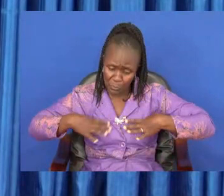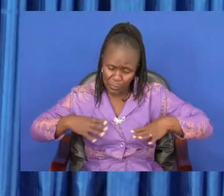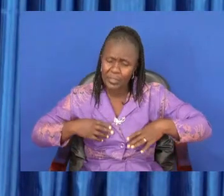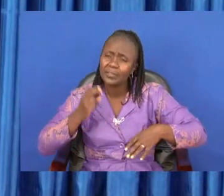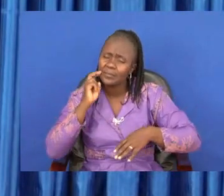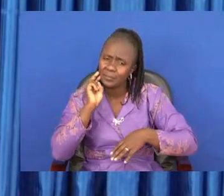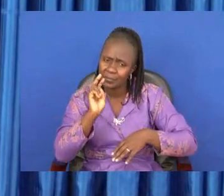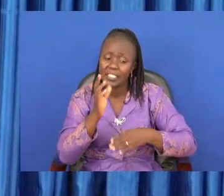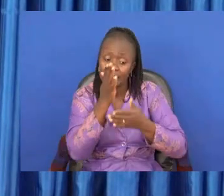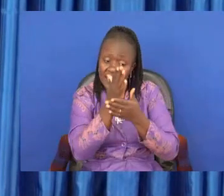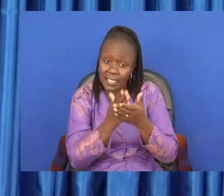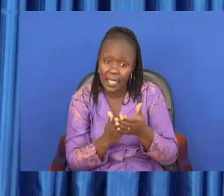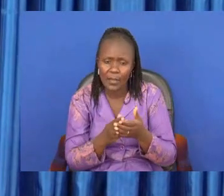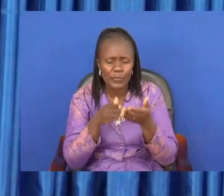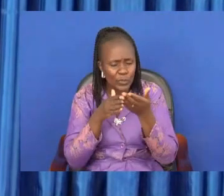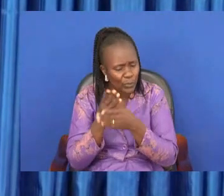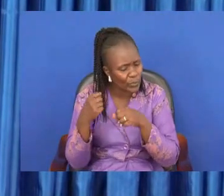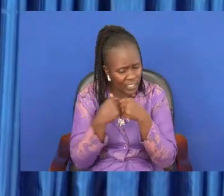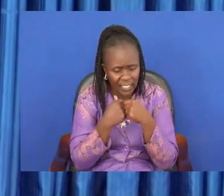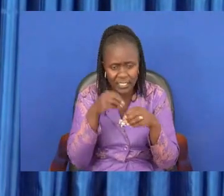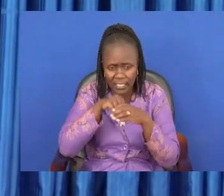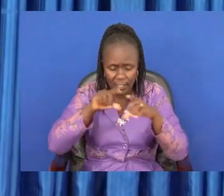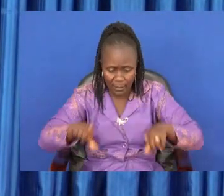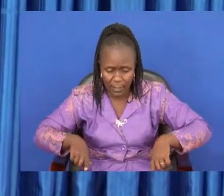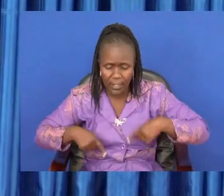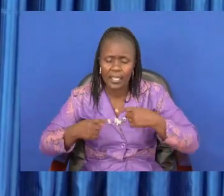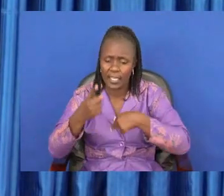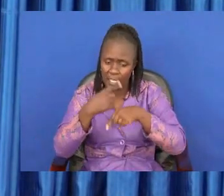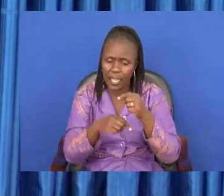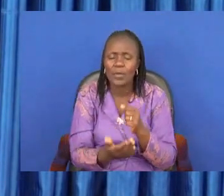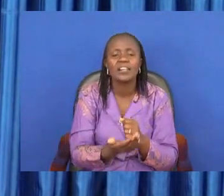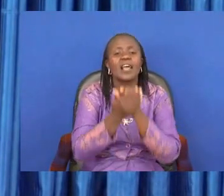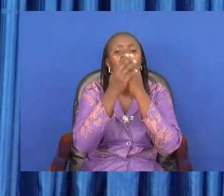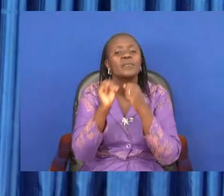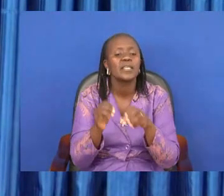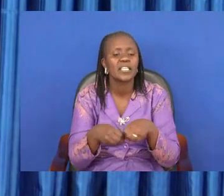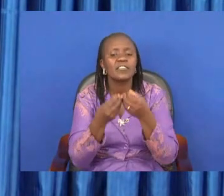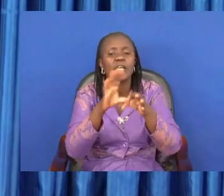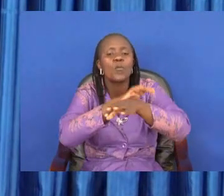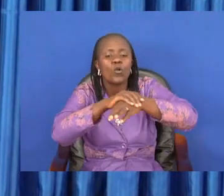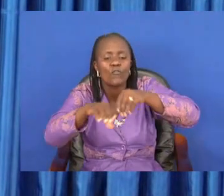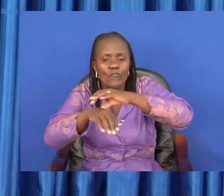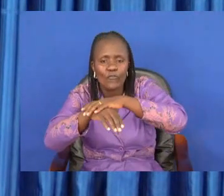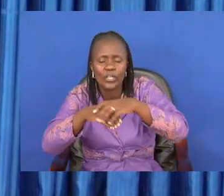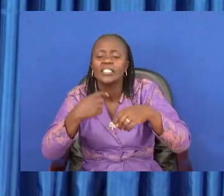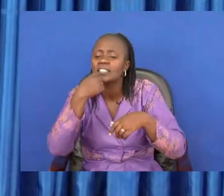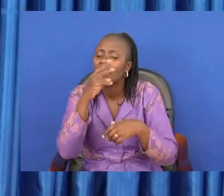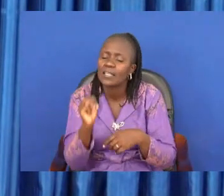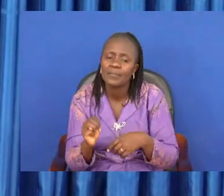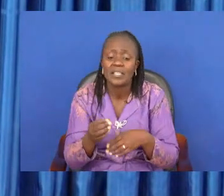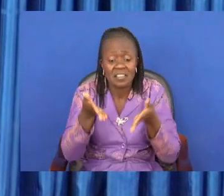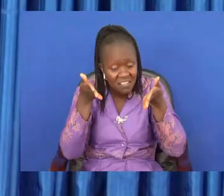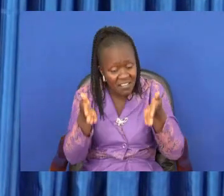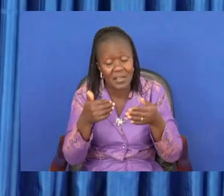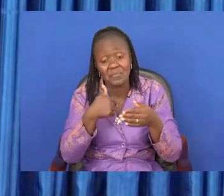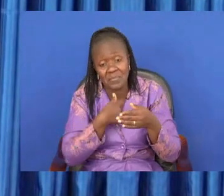down, he sees that some of them are going through so many challenges. But he comes in and he brings a lot of comfort. He comes and tells them, I am